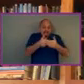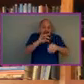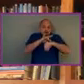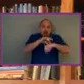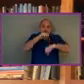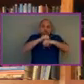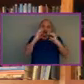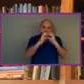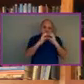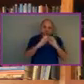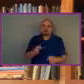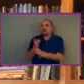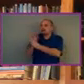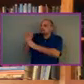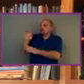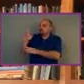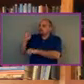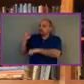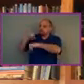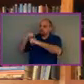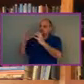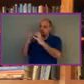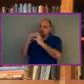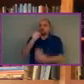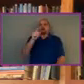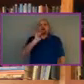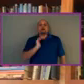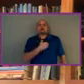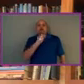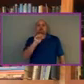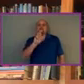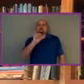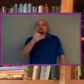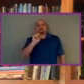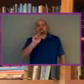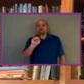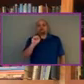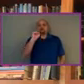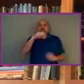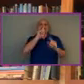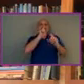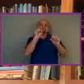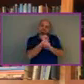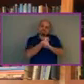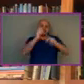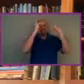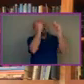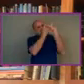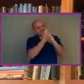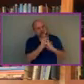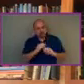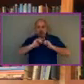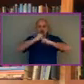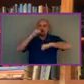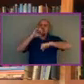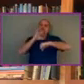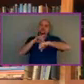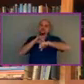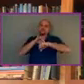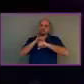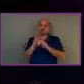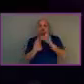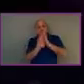Trojan asteroids, so that we can really piece together how the planets in our solar system formed and evolved.